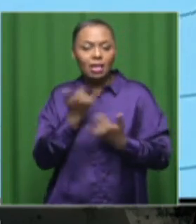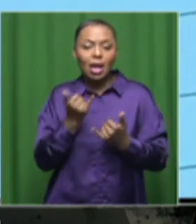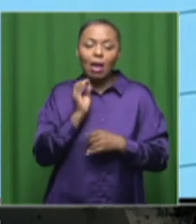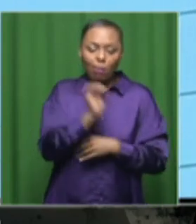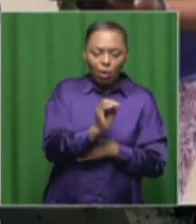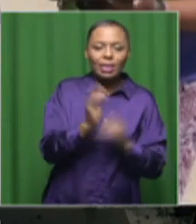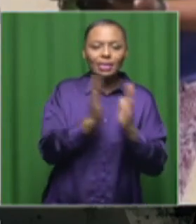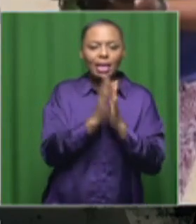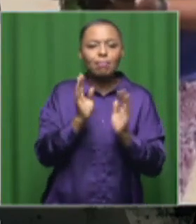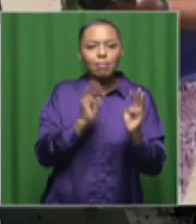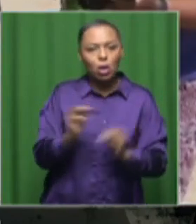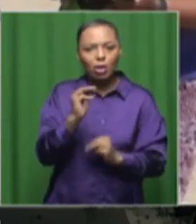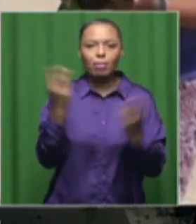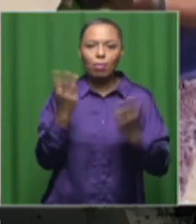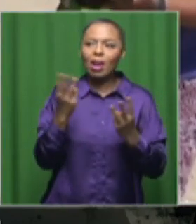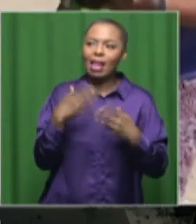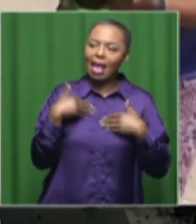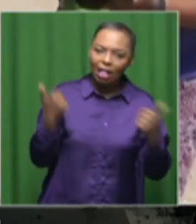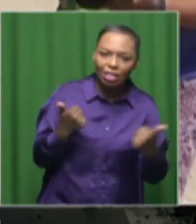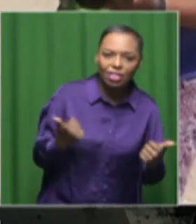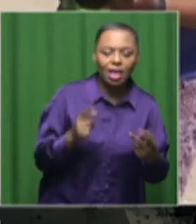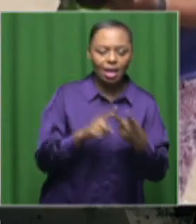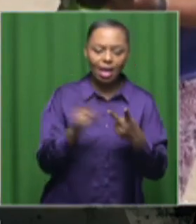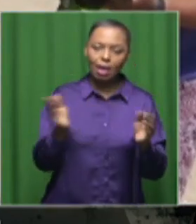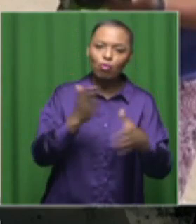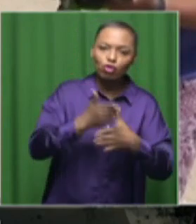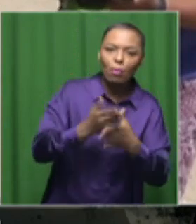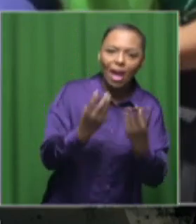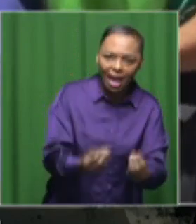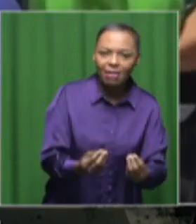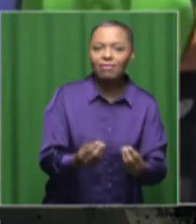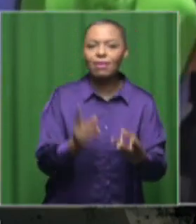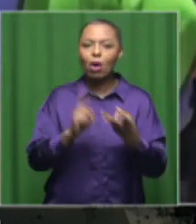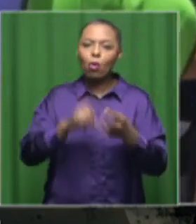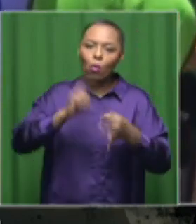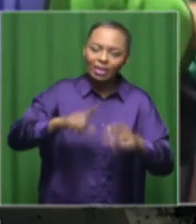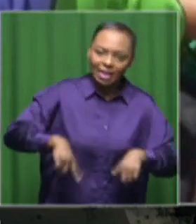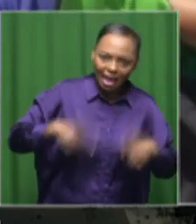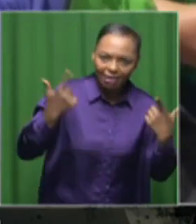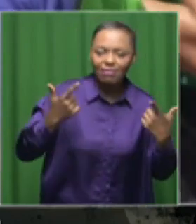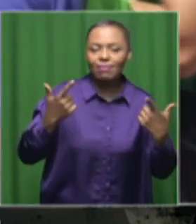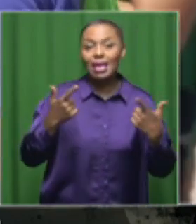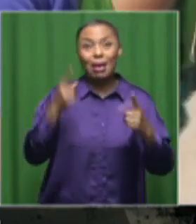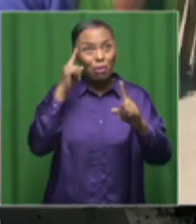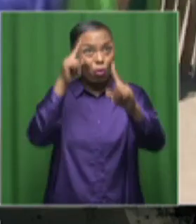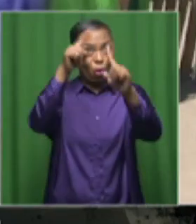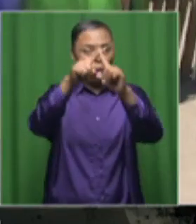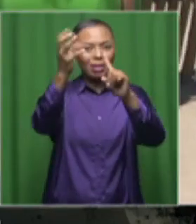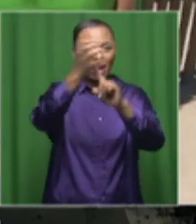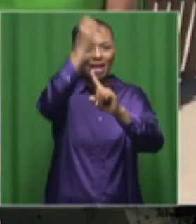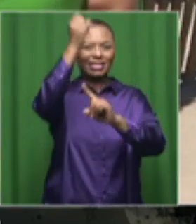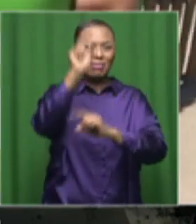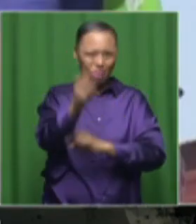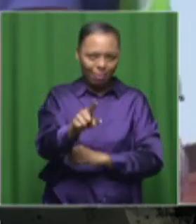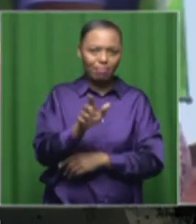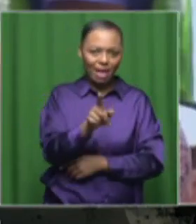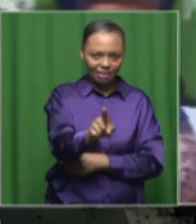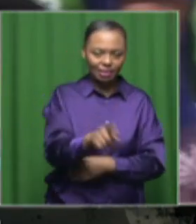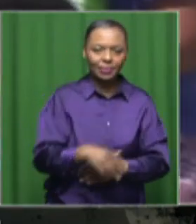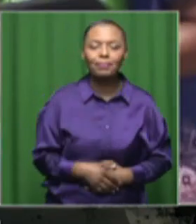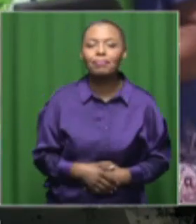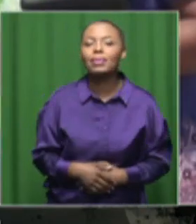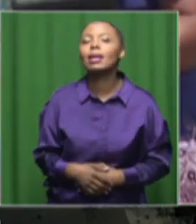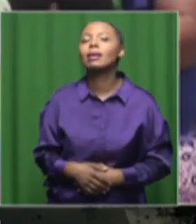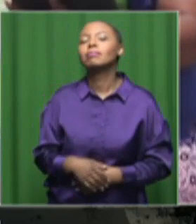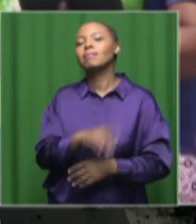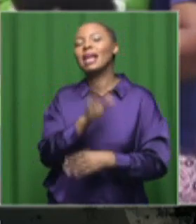are healthy and employed and have an income that's above the poverty line. That's the goal that we need to be reaching toward. In terms